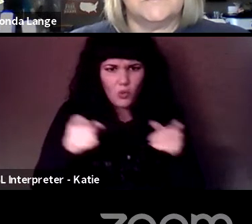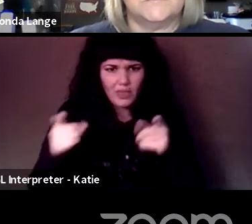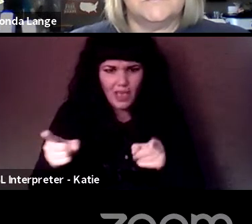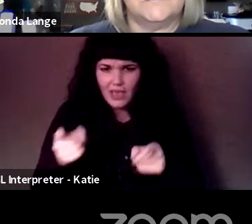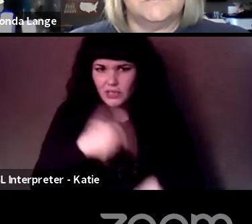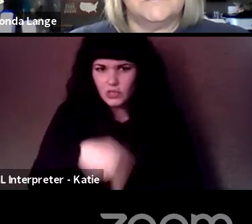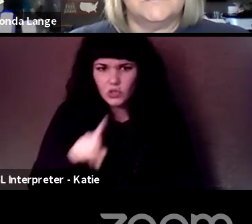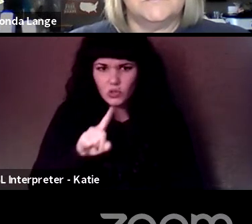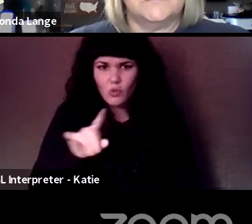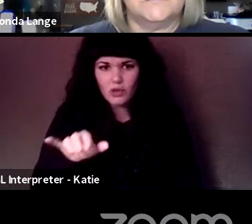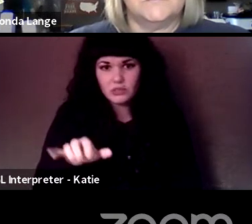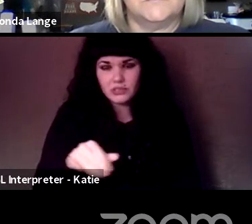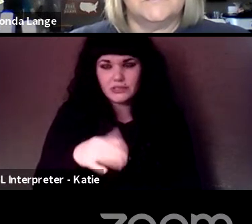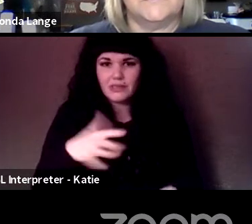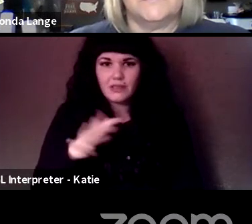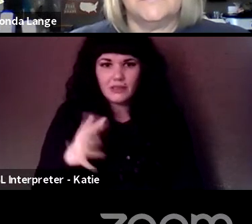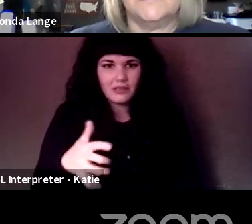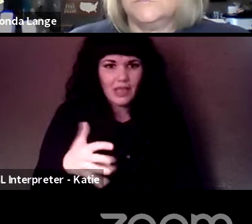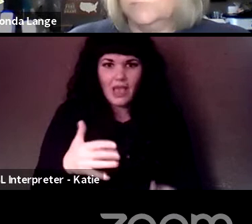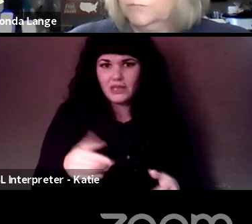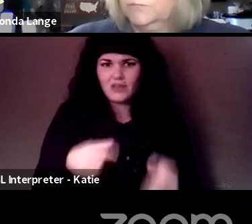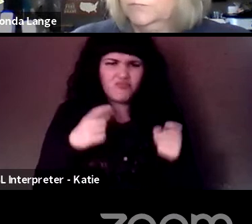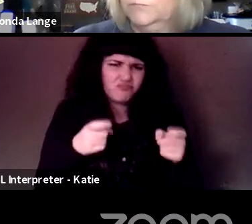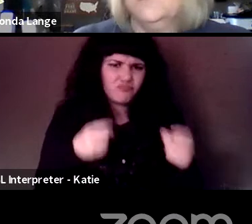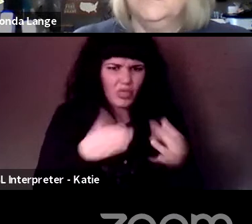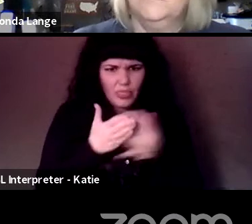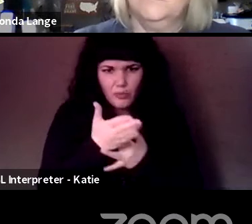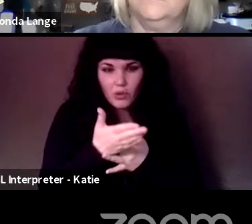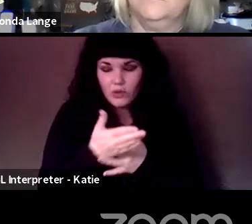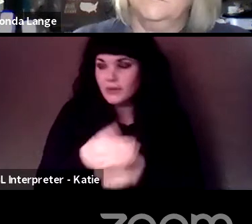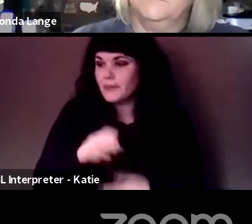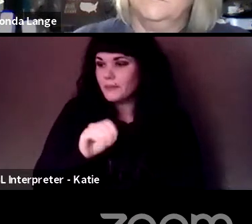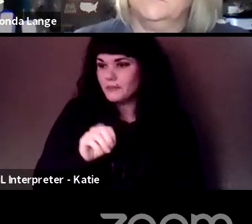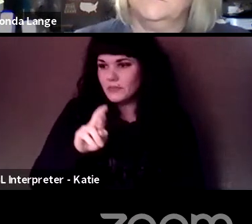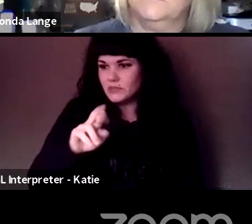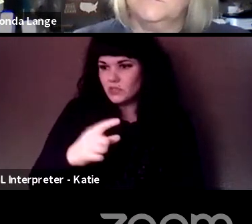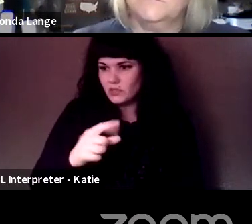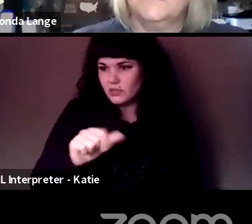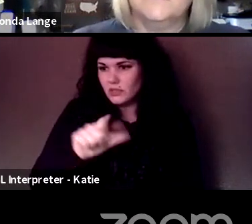kind of fluffing your way through. Mr. Gallant, that concludes your 2 minutes.